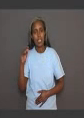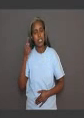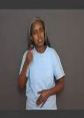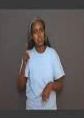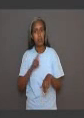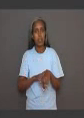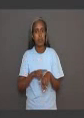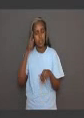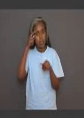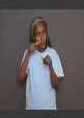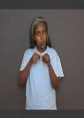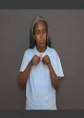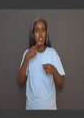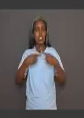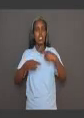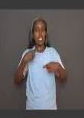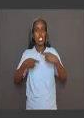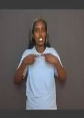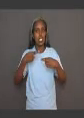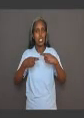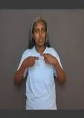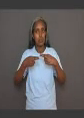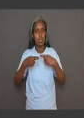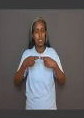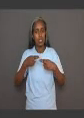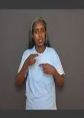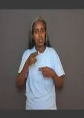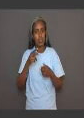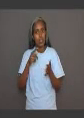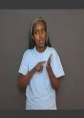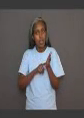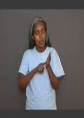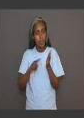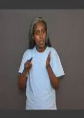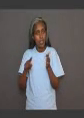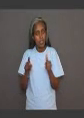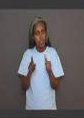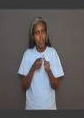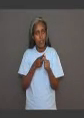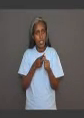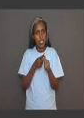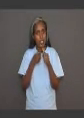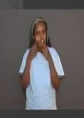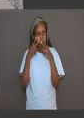sometimes notice relationships that were not apparent at first glance.